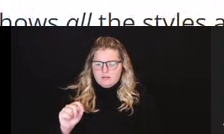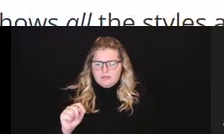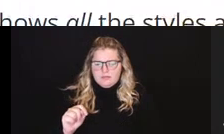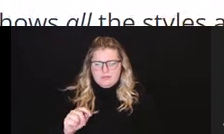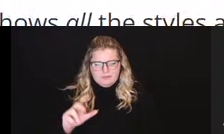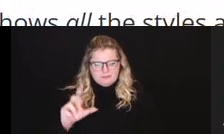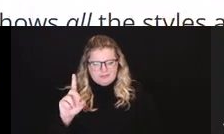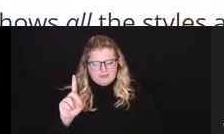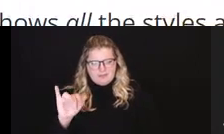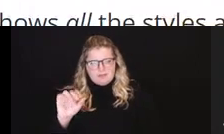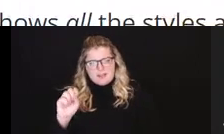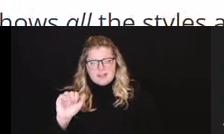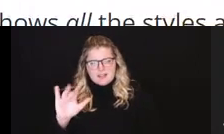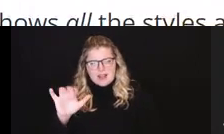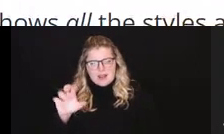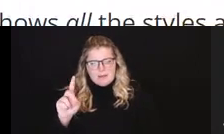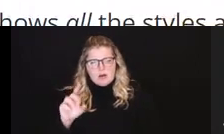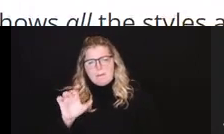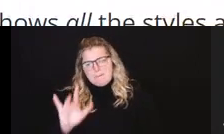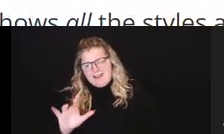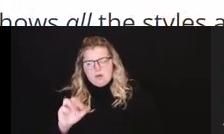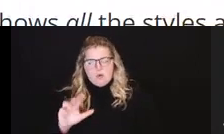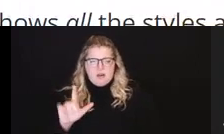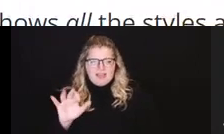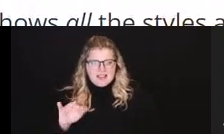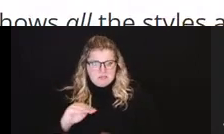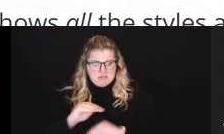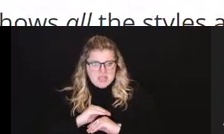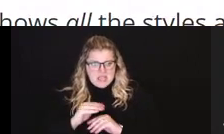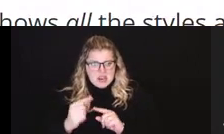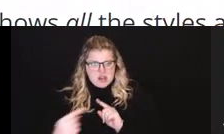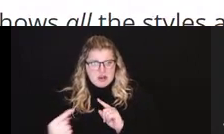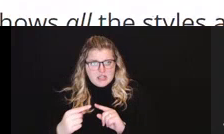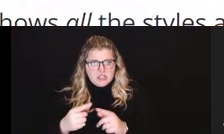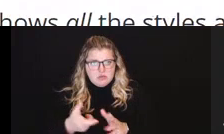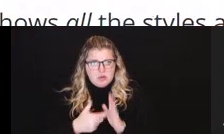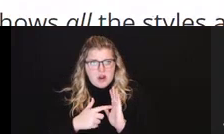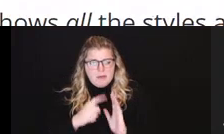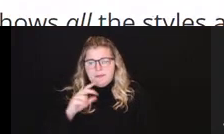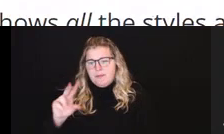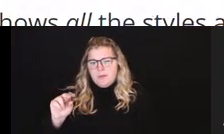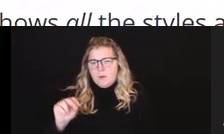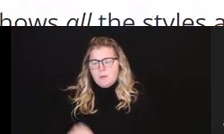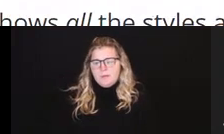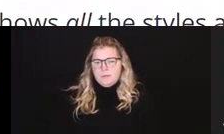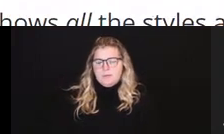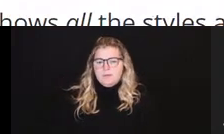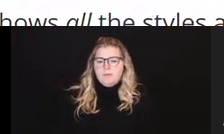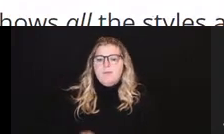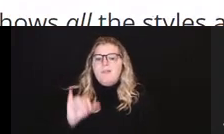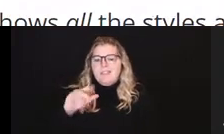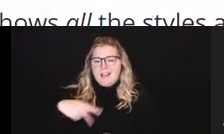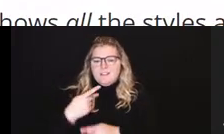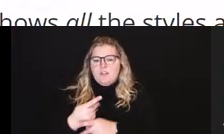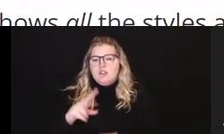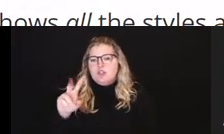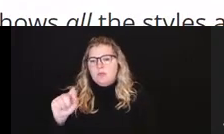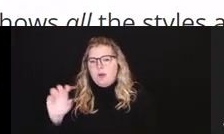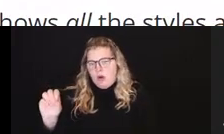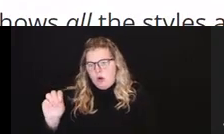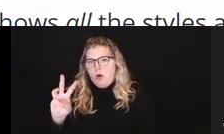disabled buttons or links need to meet the same contrast requirements? So they do not. That is a WCAG. If that's mentioned in version 2.0 of